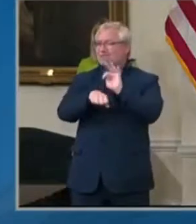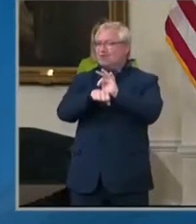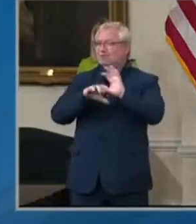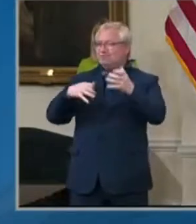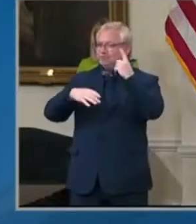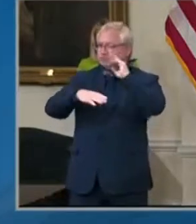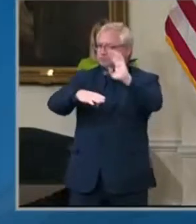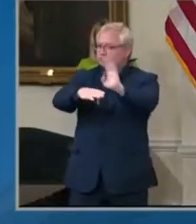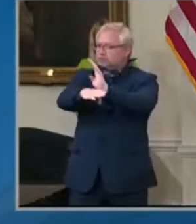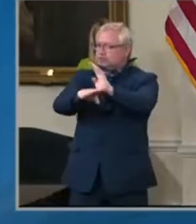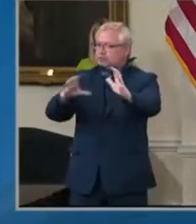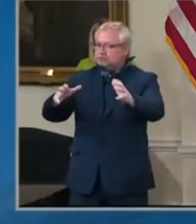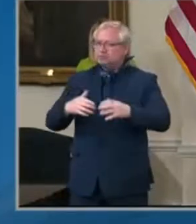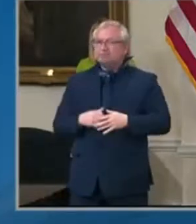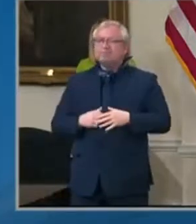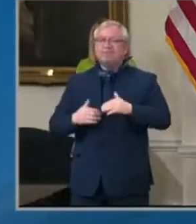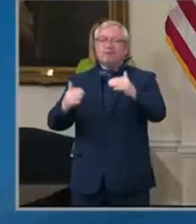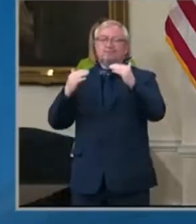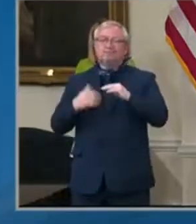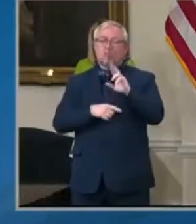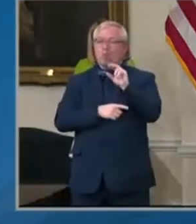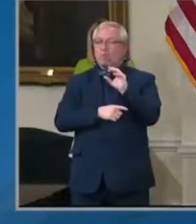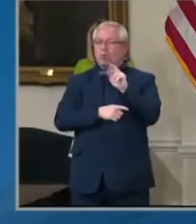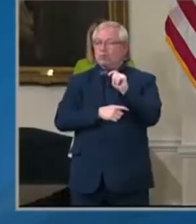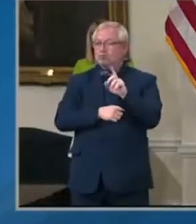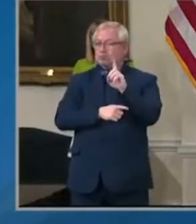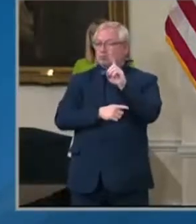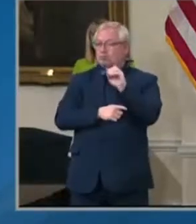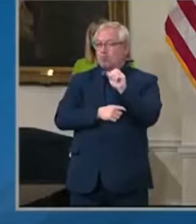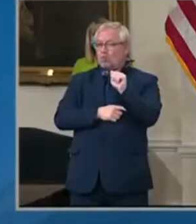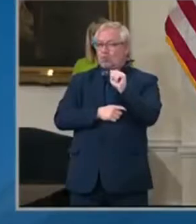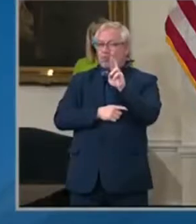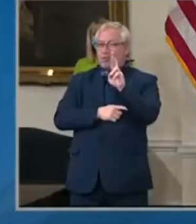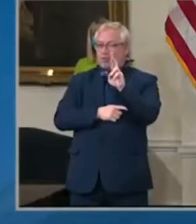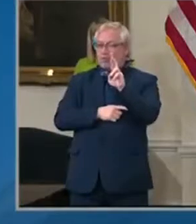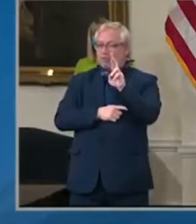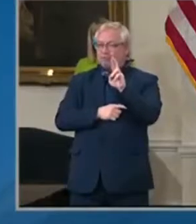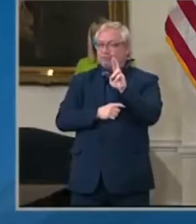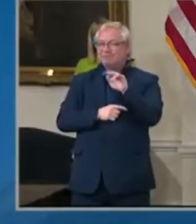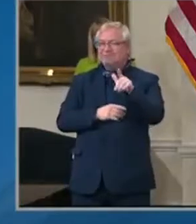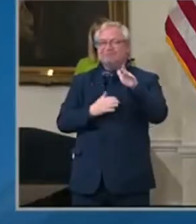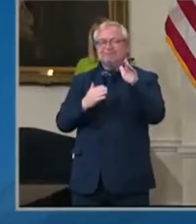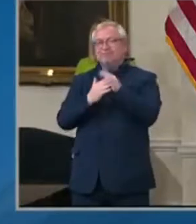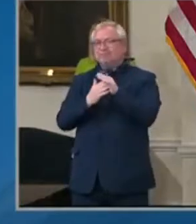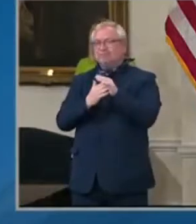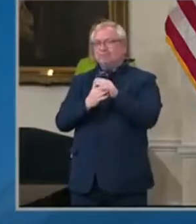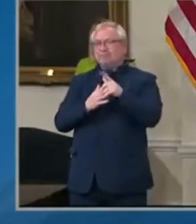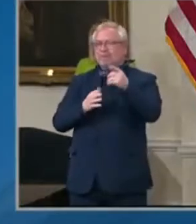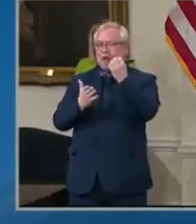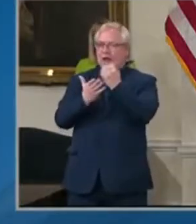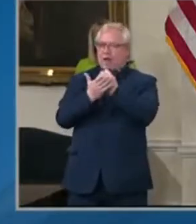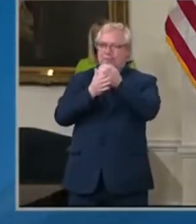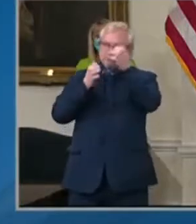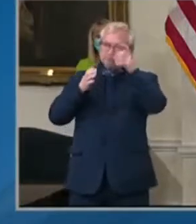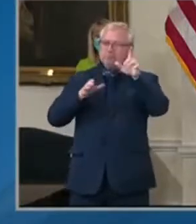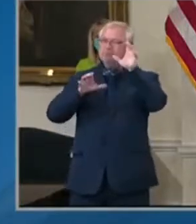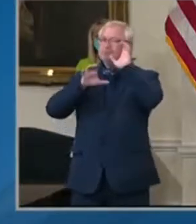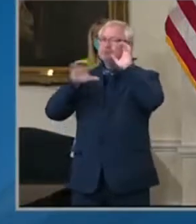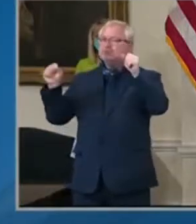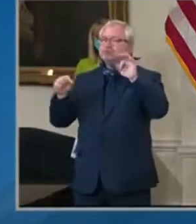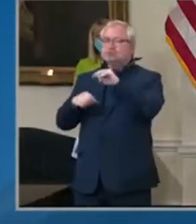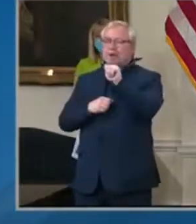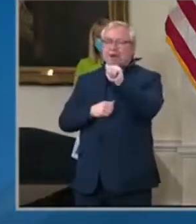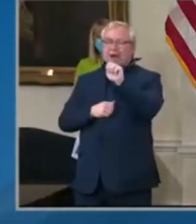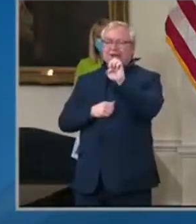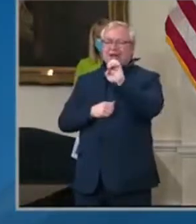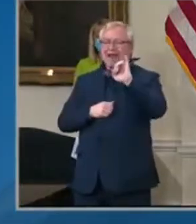Roundtable, Robert Doerr, the leading economist and the president of AEI, the American